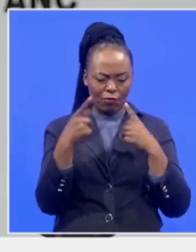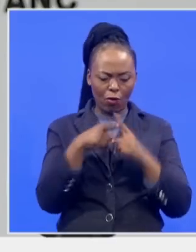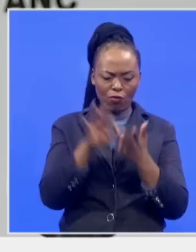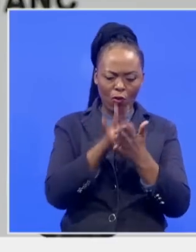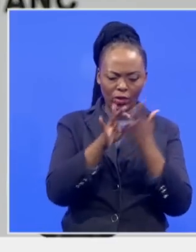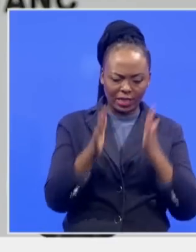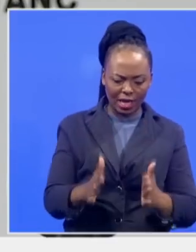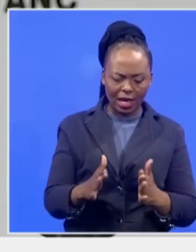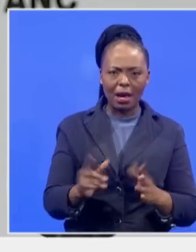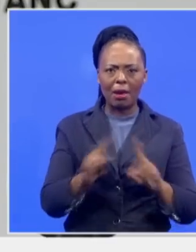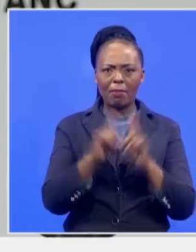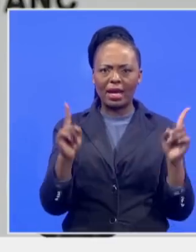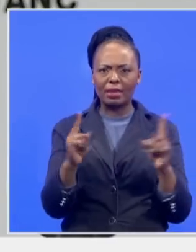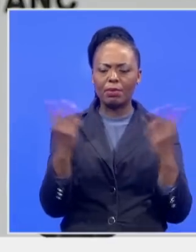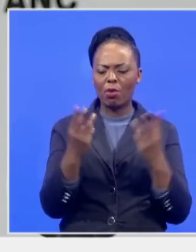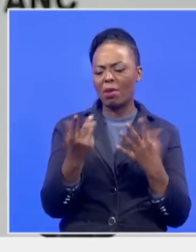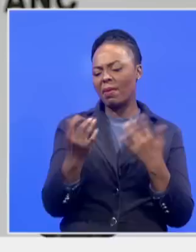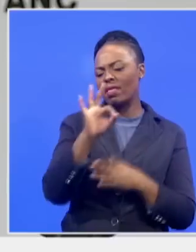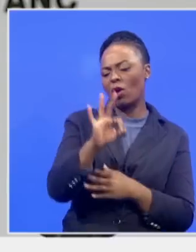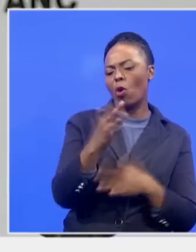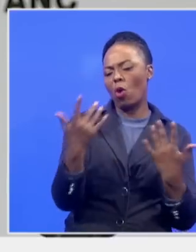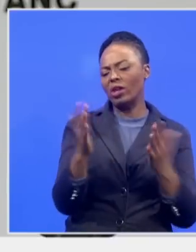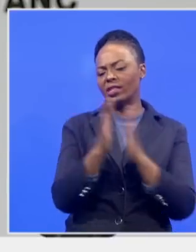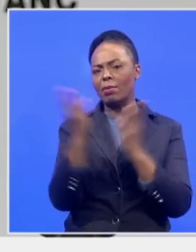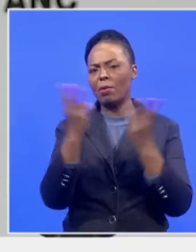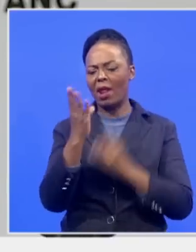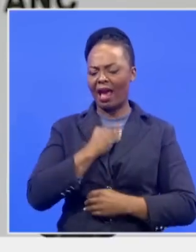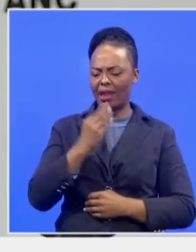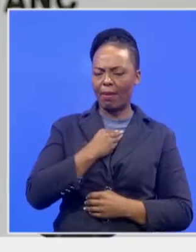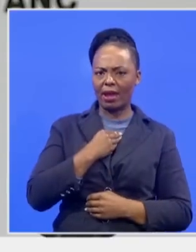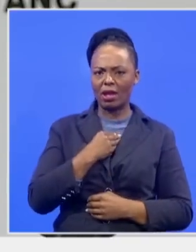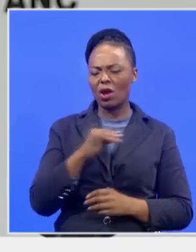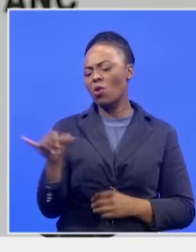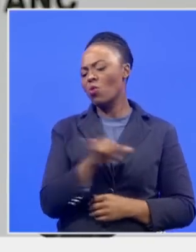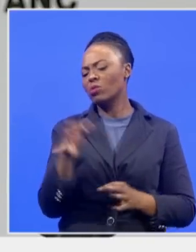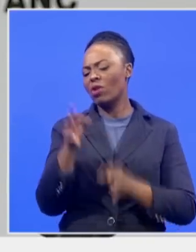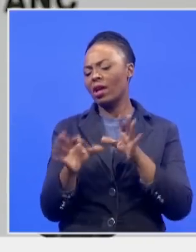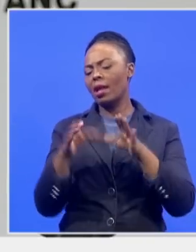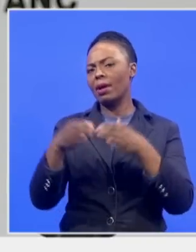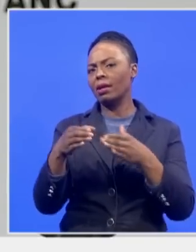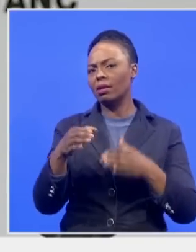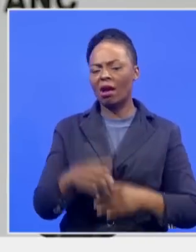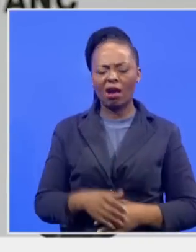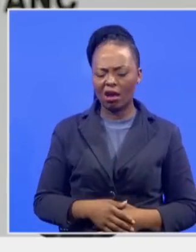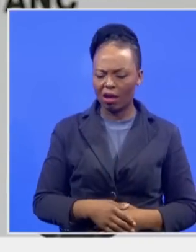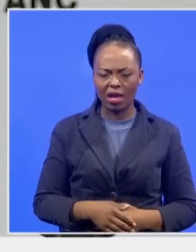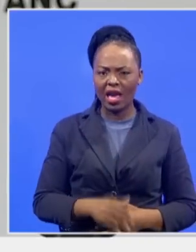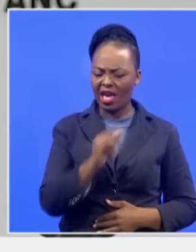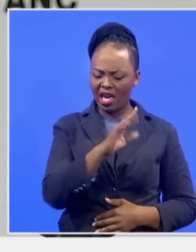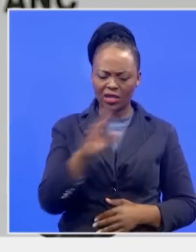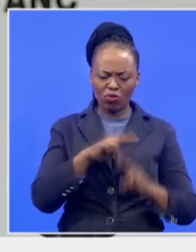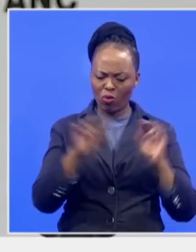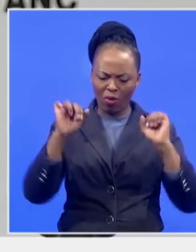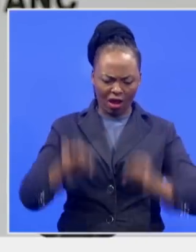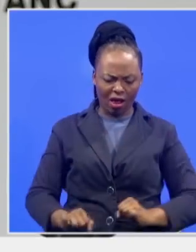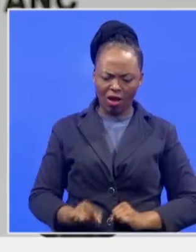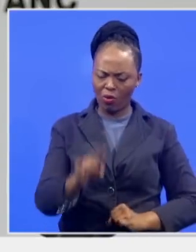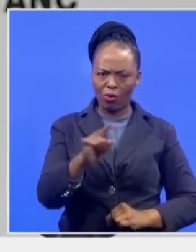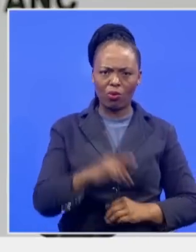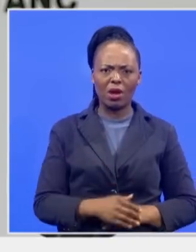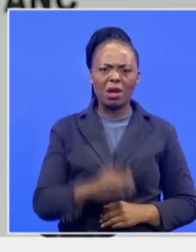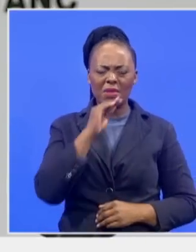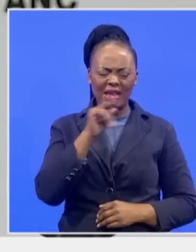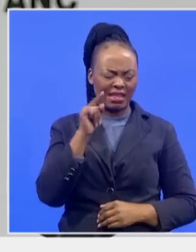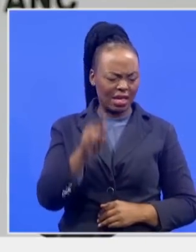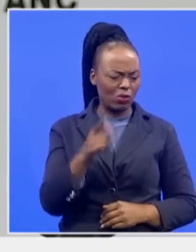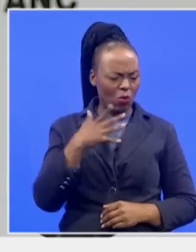by 2, 3, 10 people? Which political party? The ANC can't allow that. That is rogueness. And if